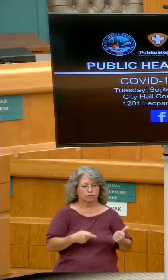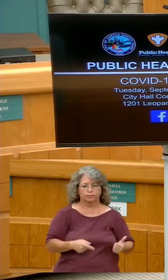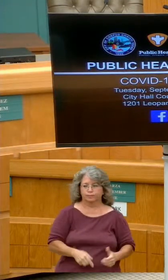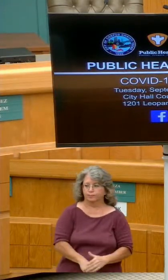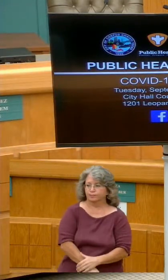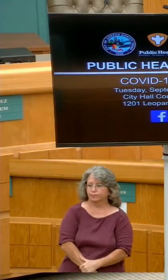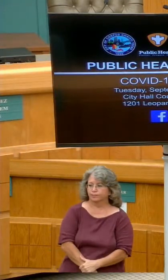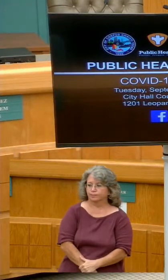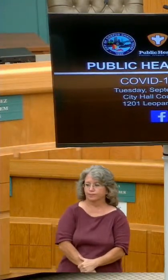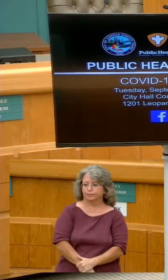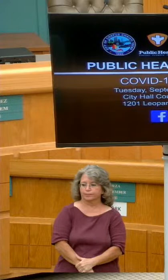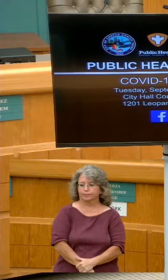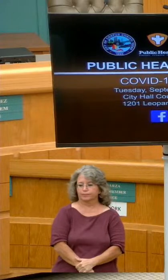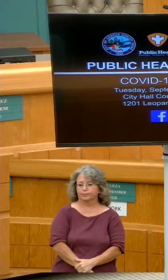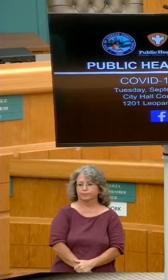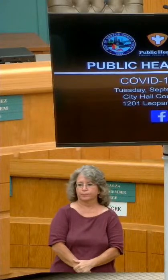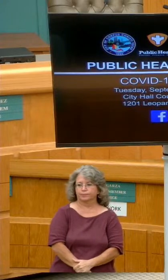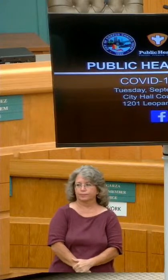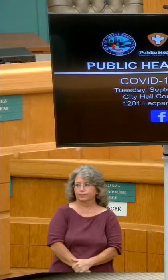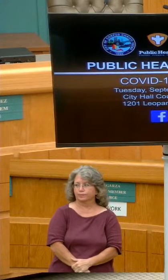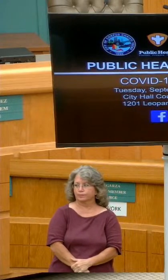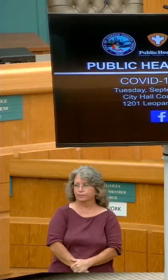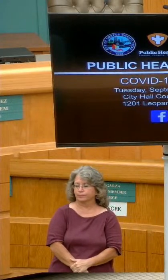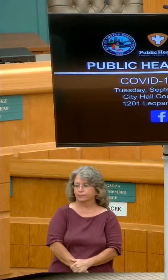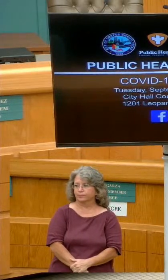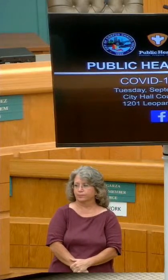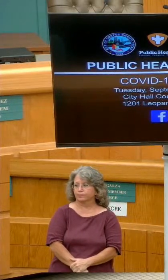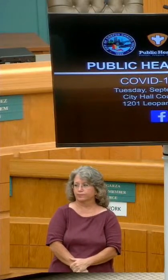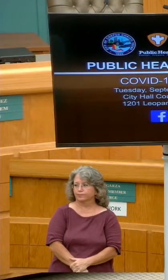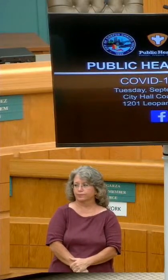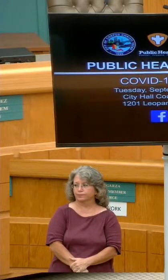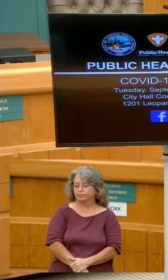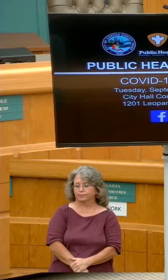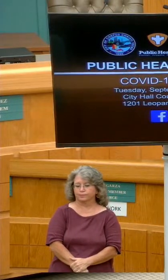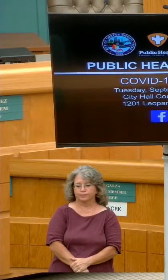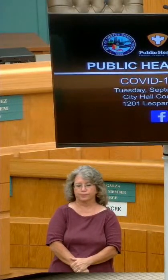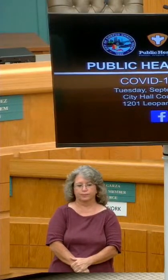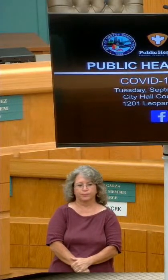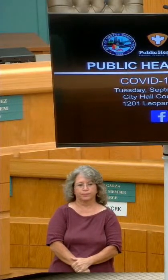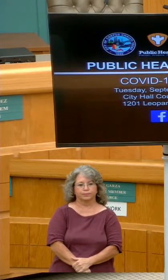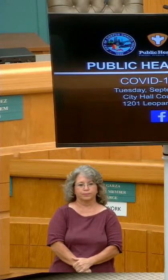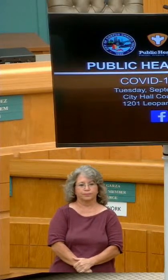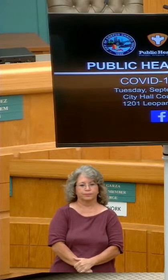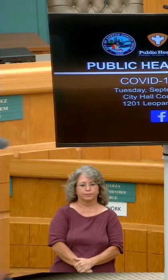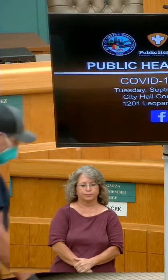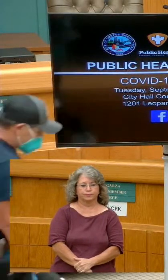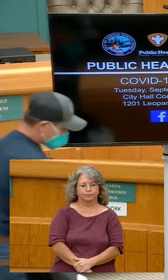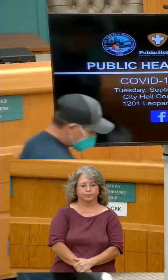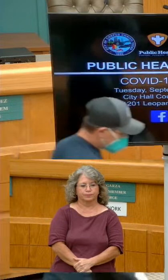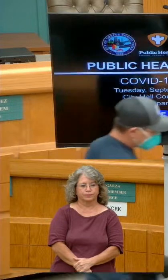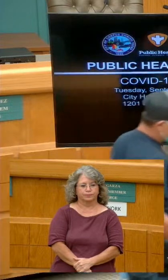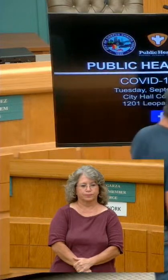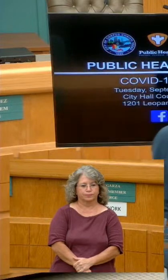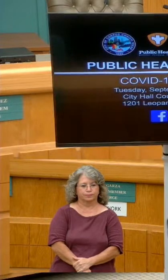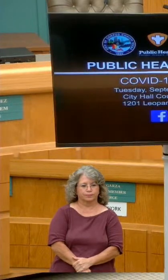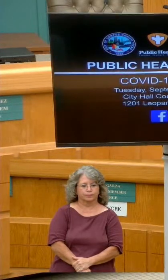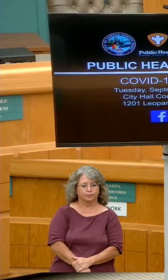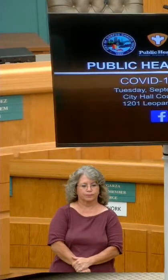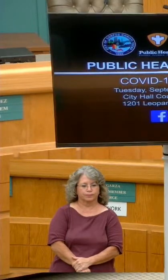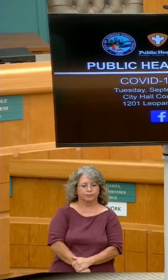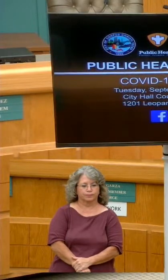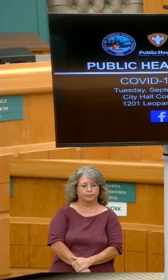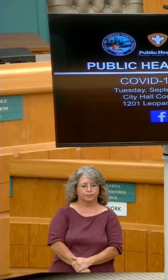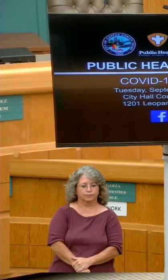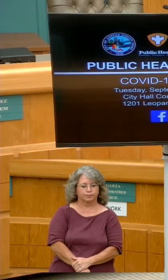regresamos para darle una actualización sobre el coronavirus. El administrador de la ciudad no va a estar presente ya que está en una junta sobre la fuga de gas